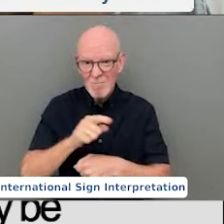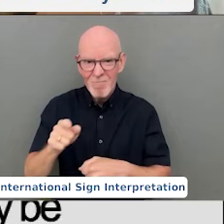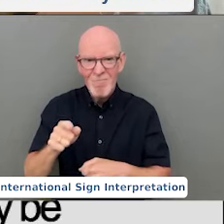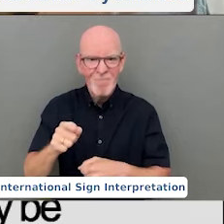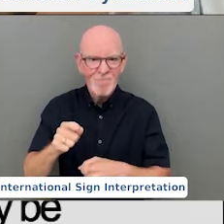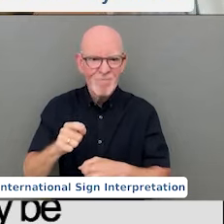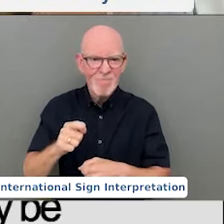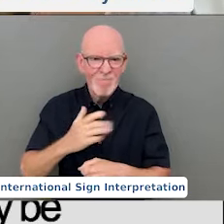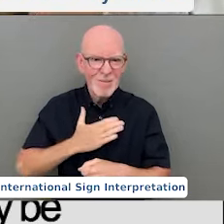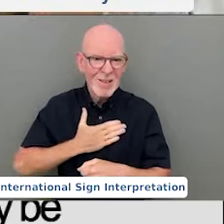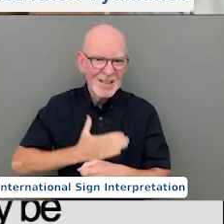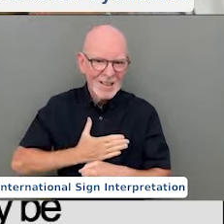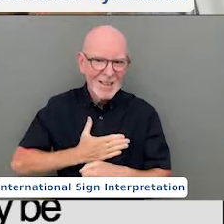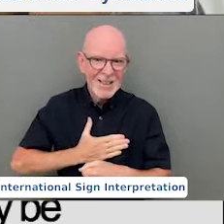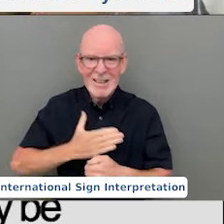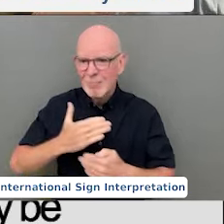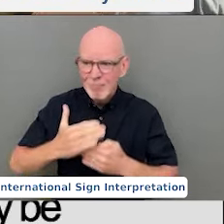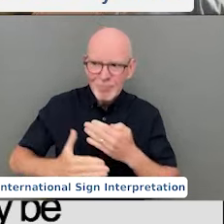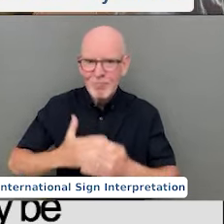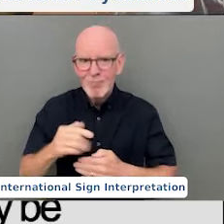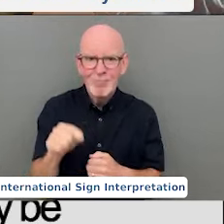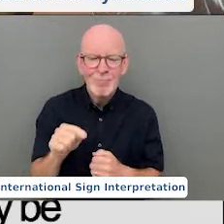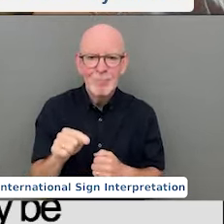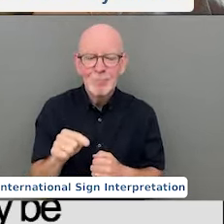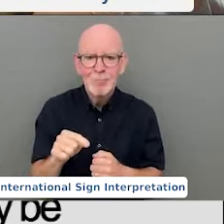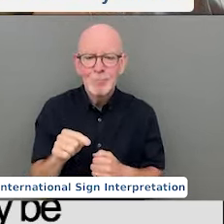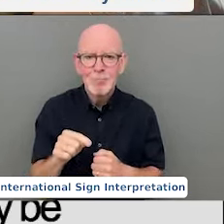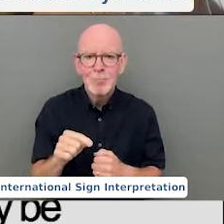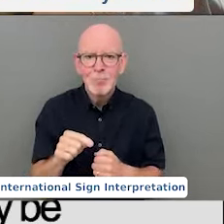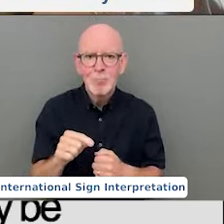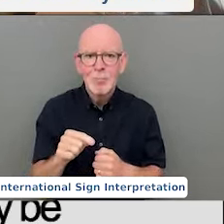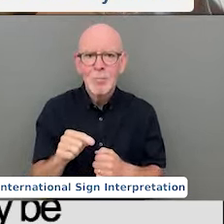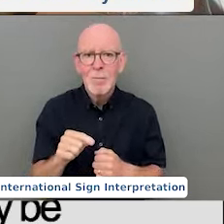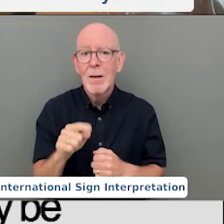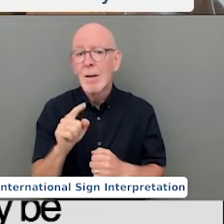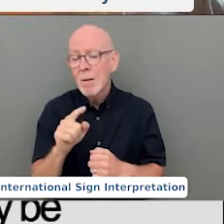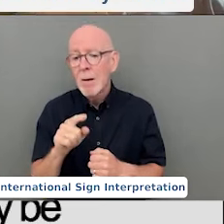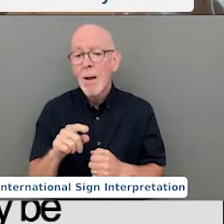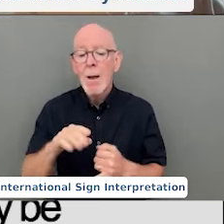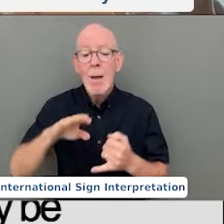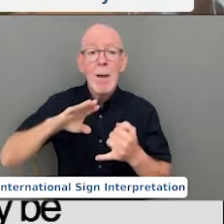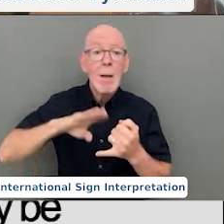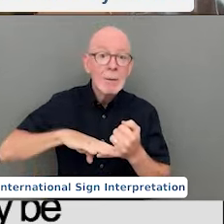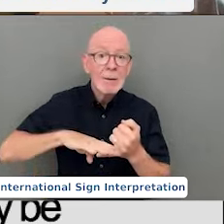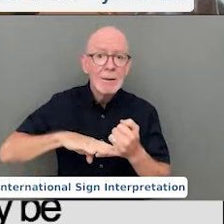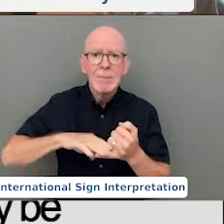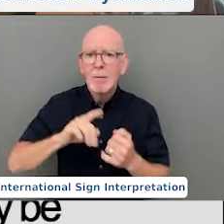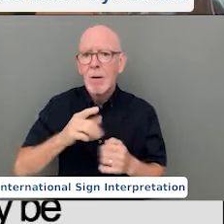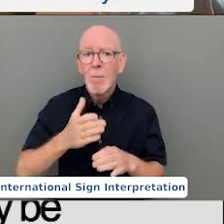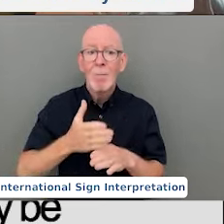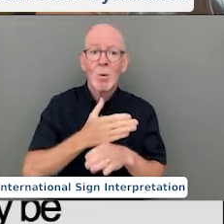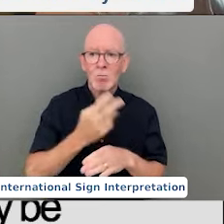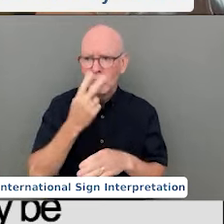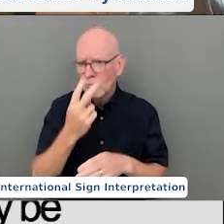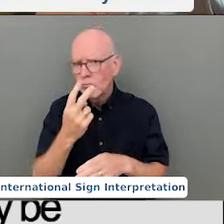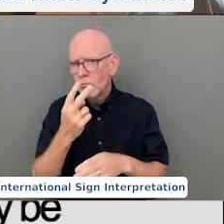there's potential here, there's work to do to better design such funds to be more effective, including supporting these